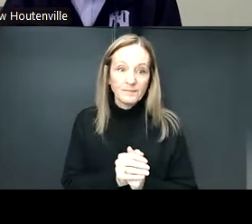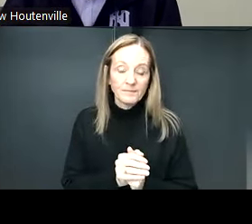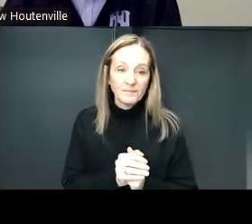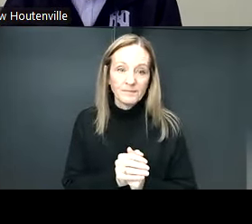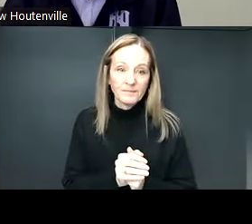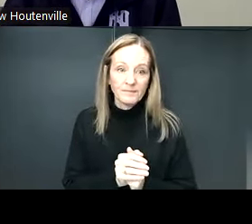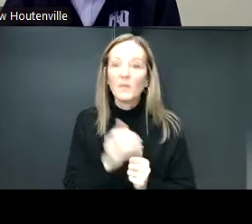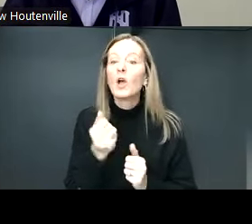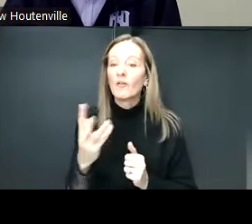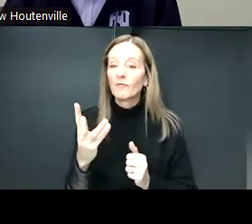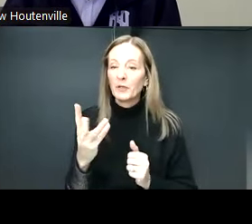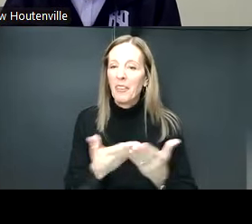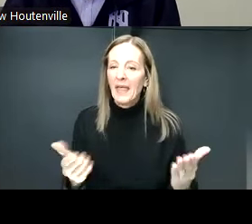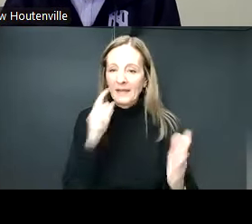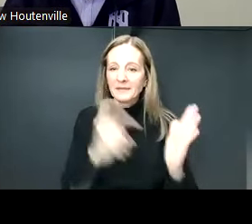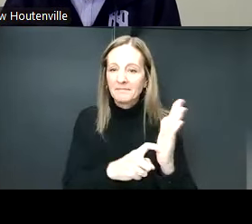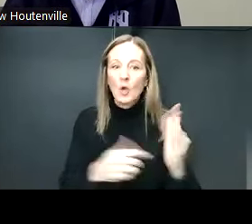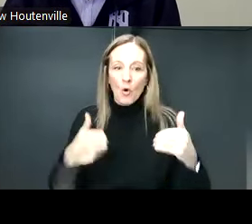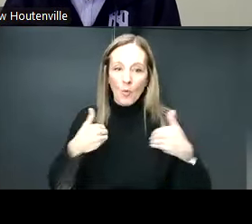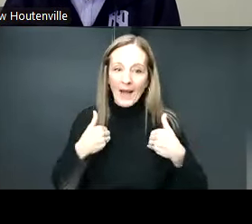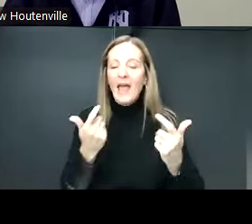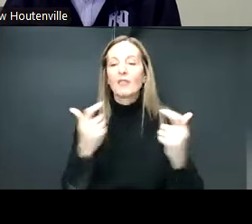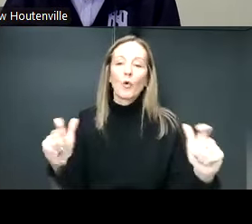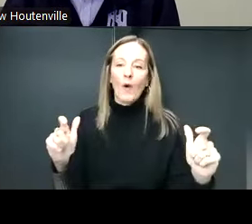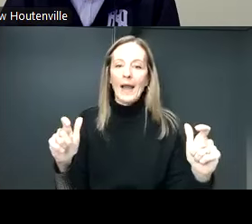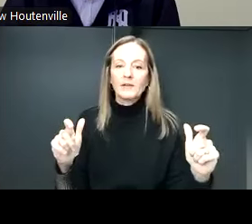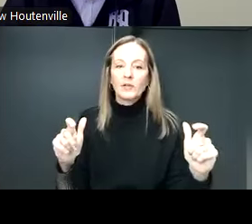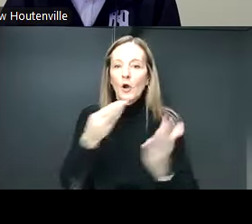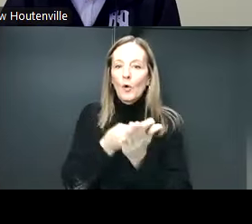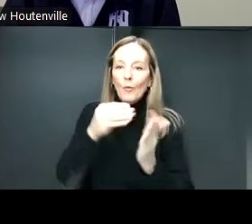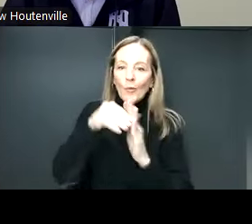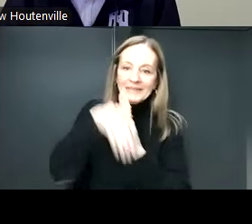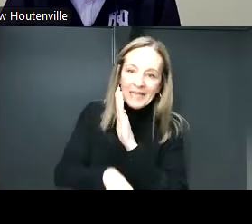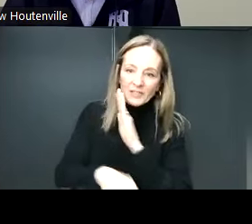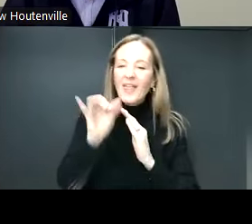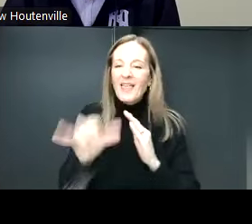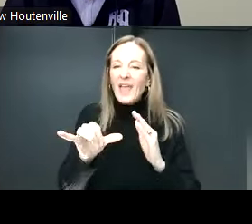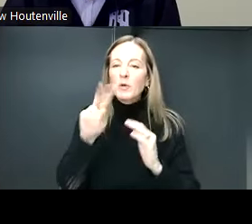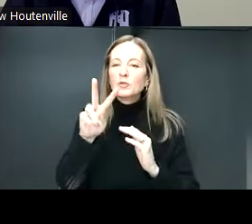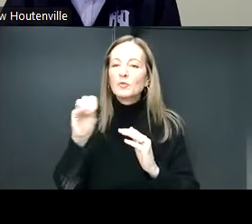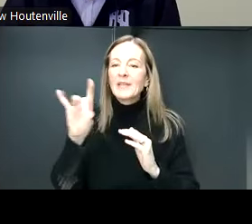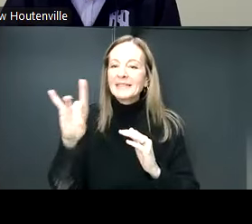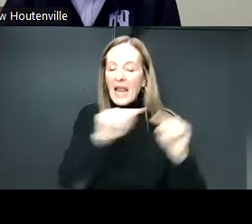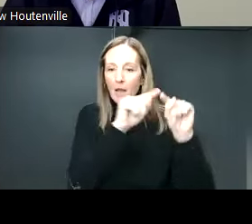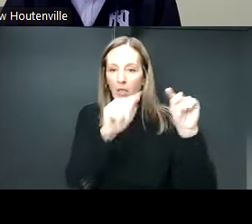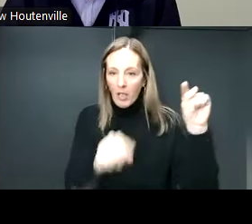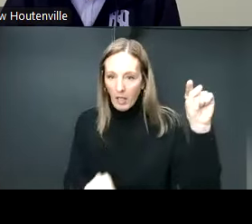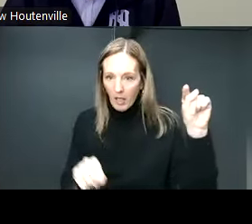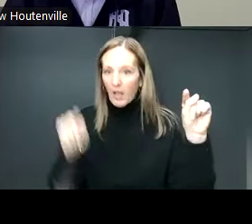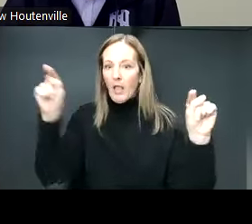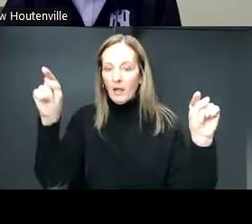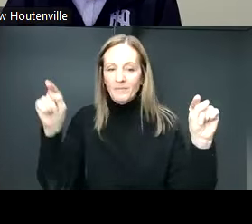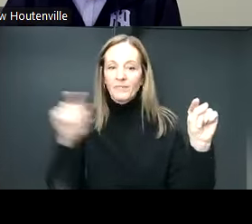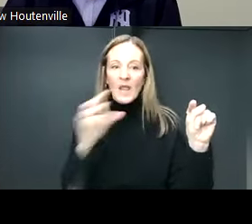A few things to note. There's the Great Recession, which is this gray blob area back in 2008 and midway